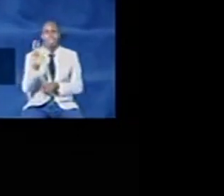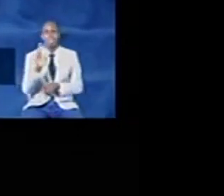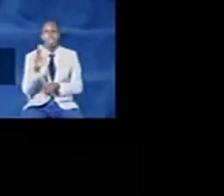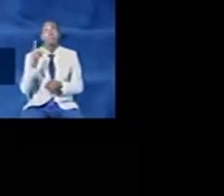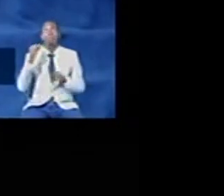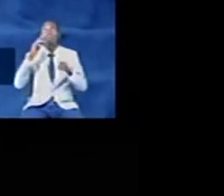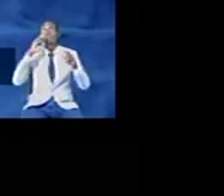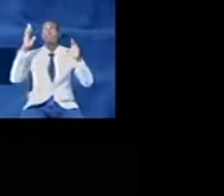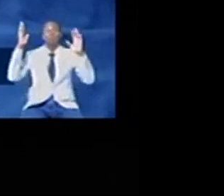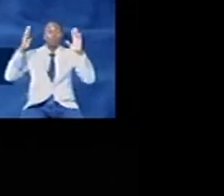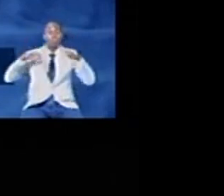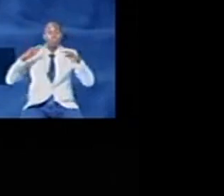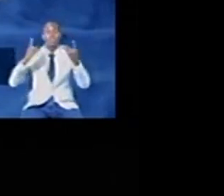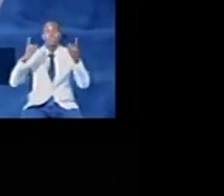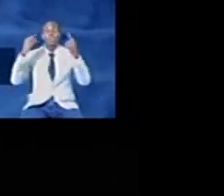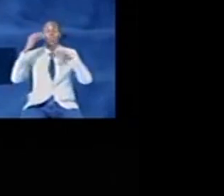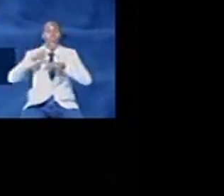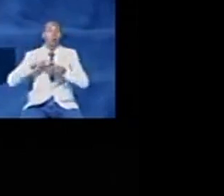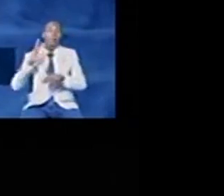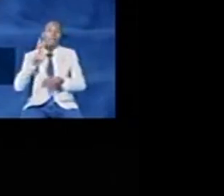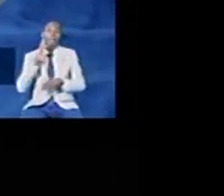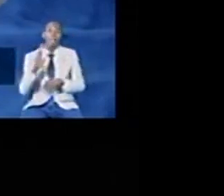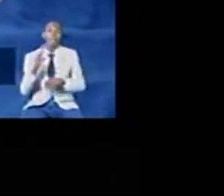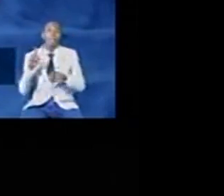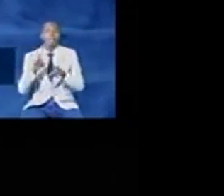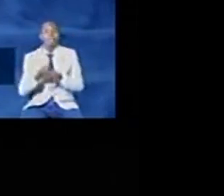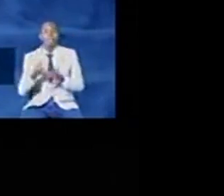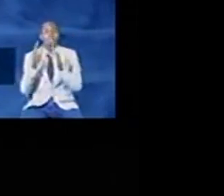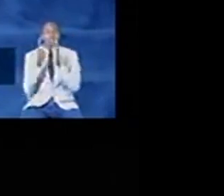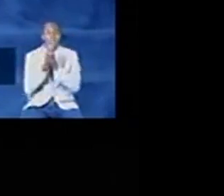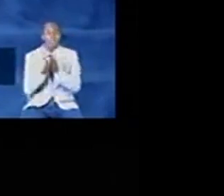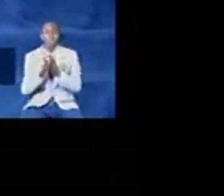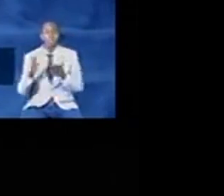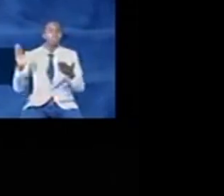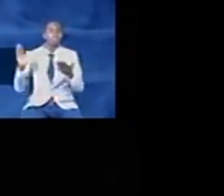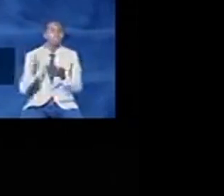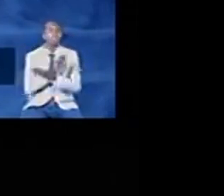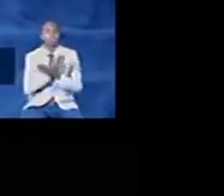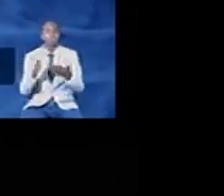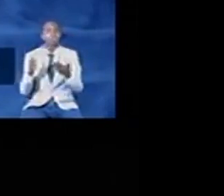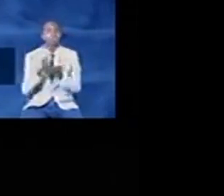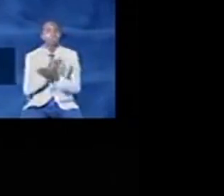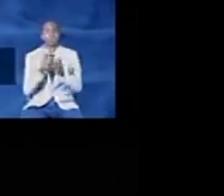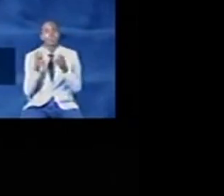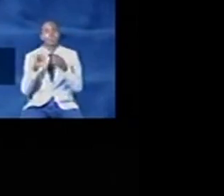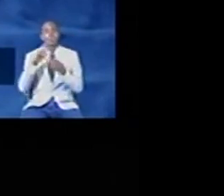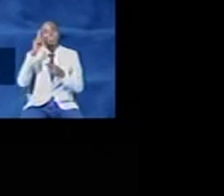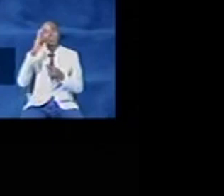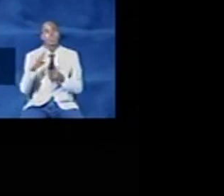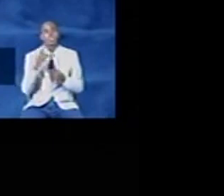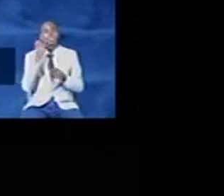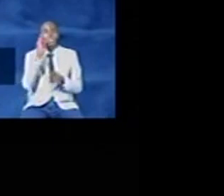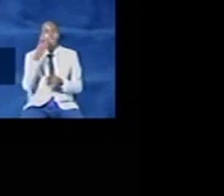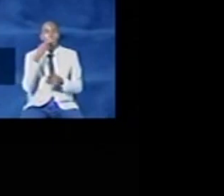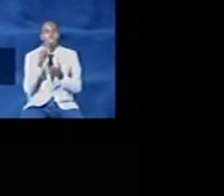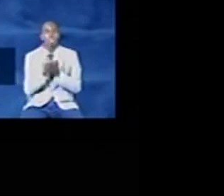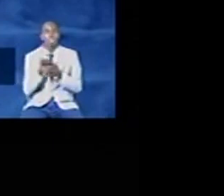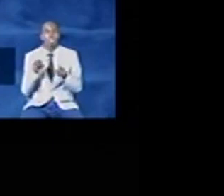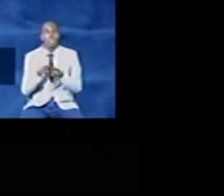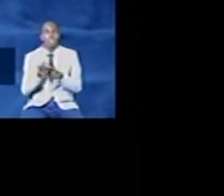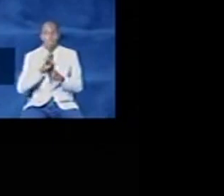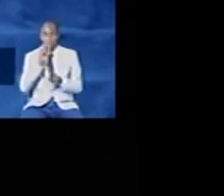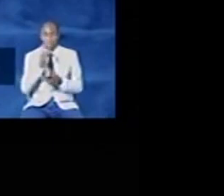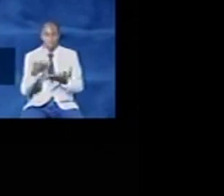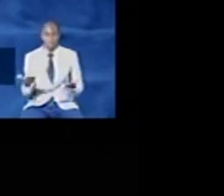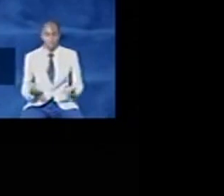were praying, as we were singing praises so that the rain would stop, praising God, I was telling God, I said, God, as I am on this land, I must not